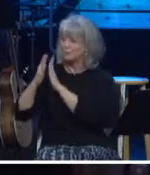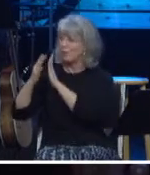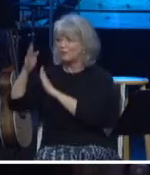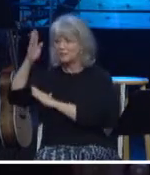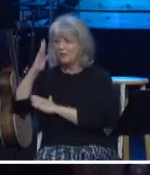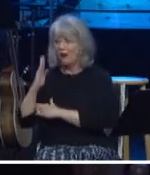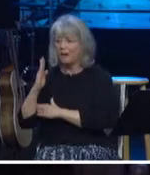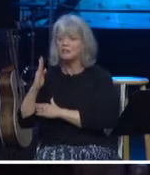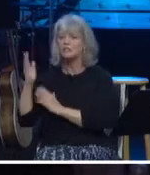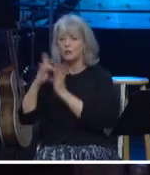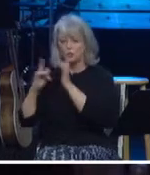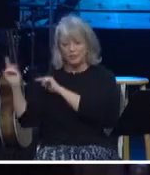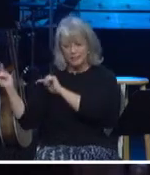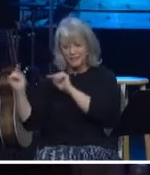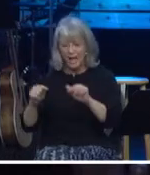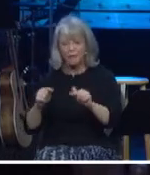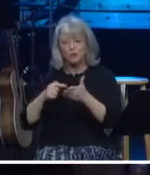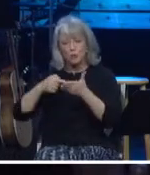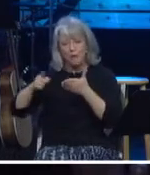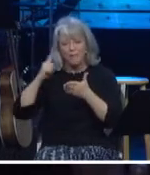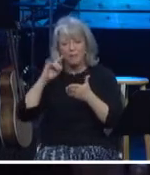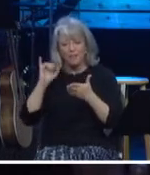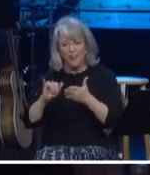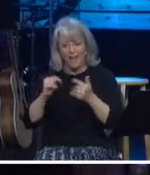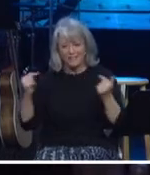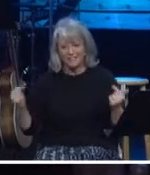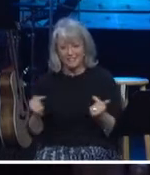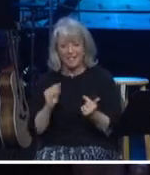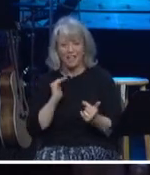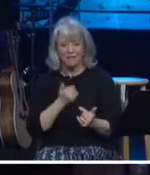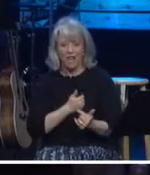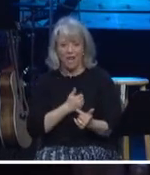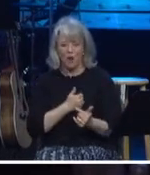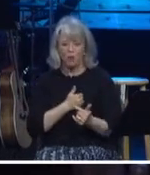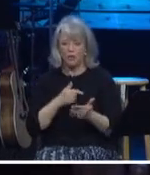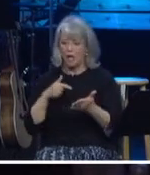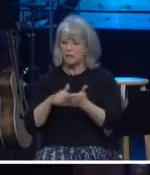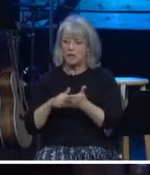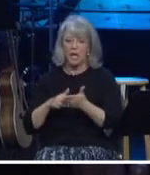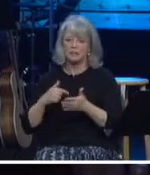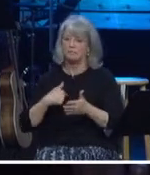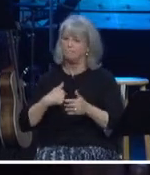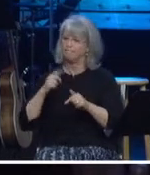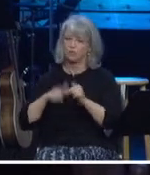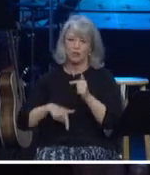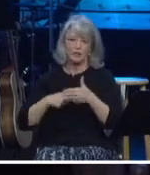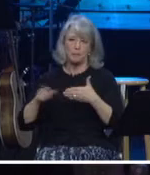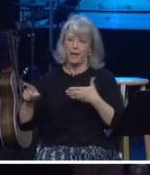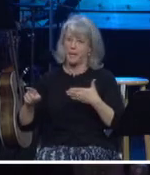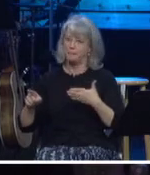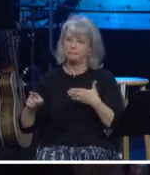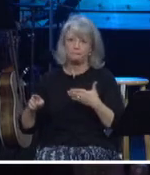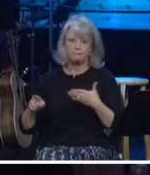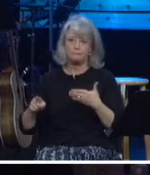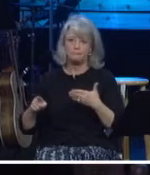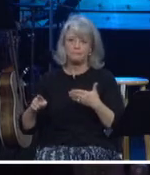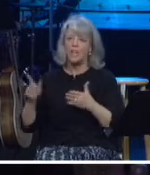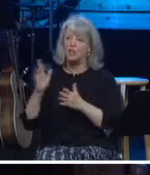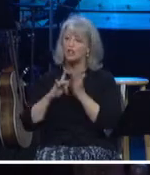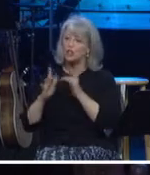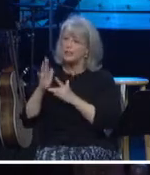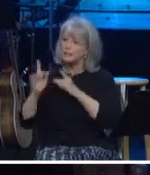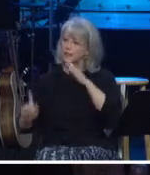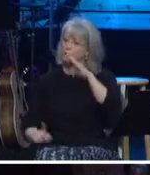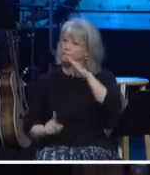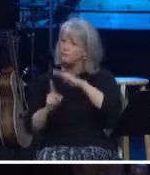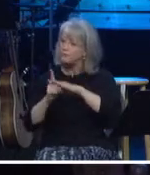for that sin through death. It was a payment we could not pay ourselves. He comes to